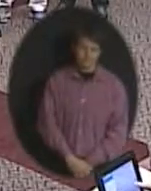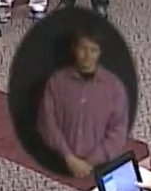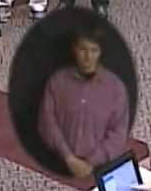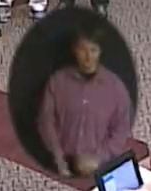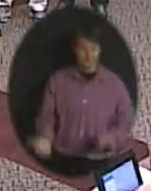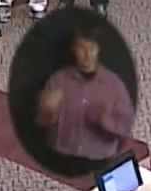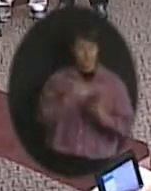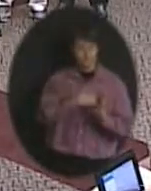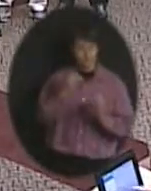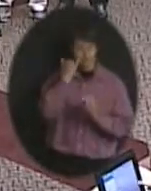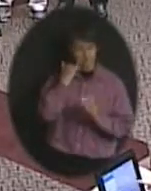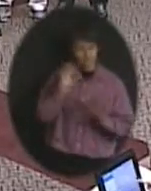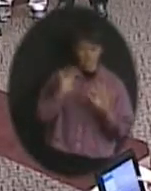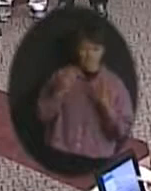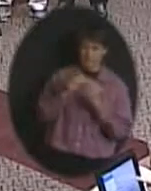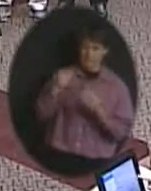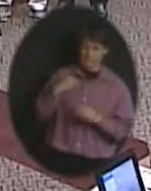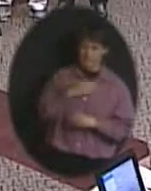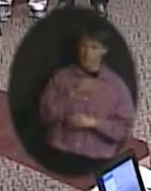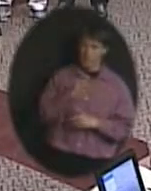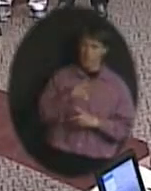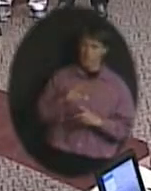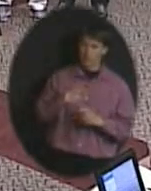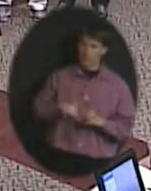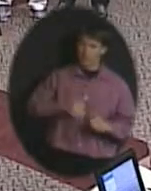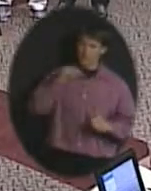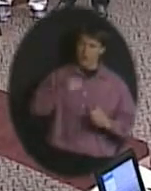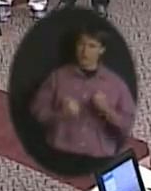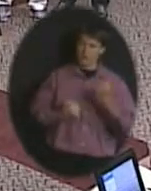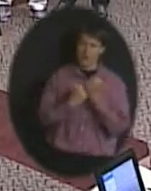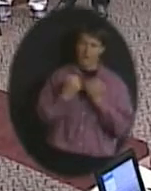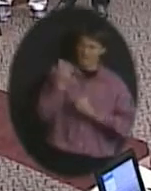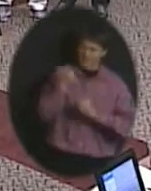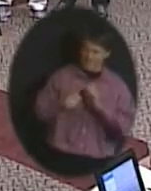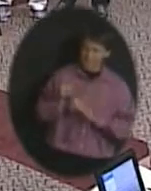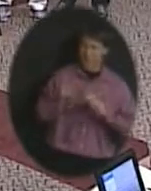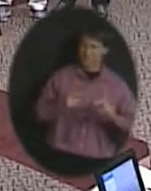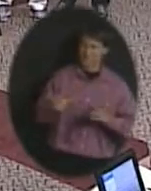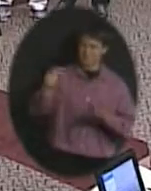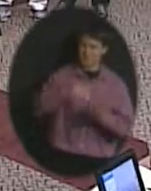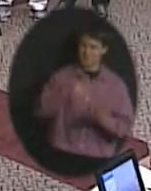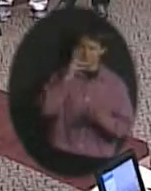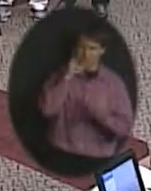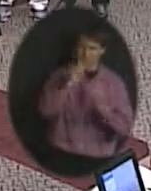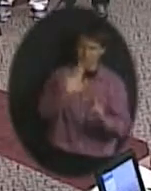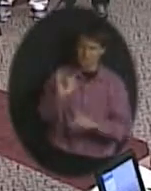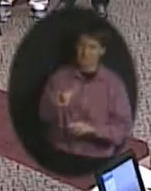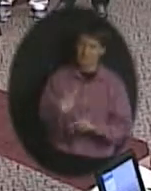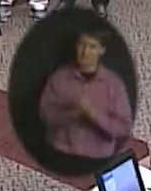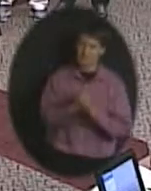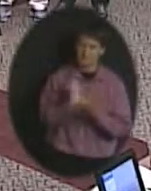And if you're a family or just a proud fan of any of these folks, stand up and let us recognize you. Awesome.